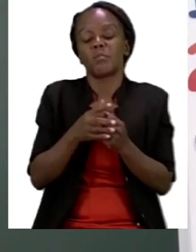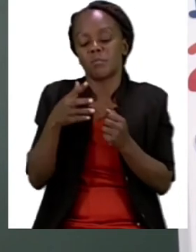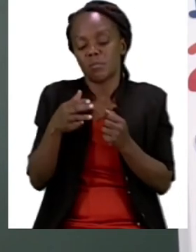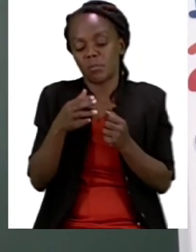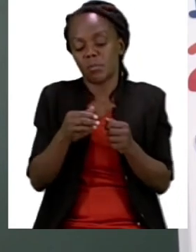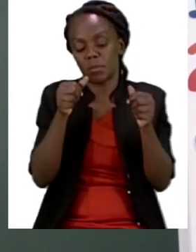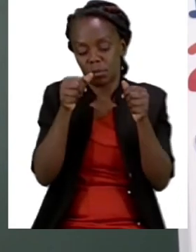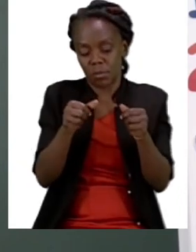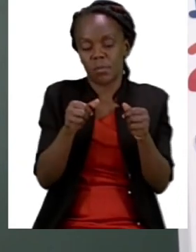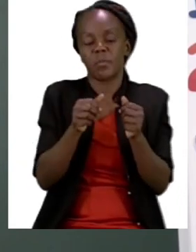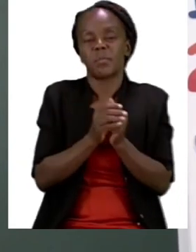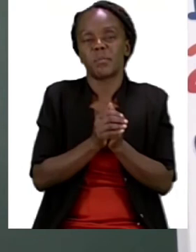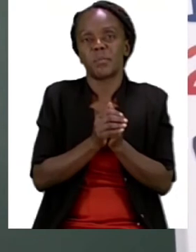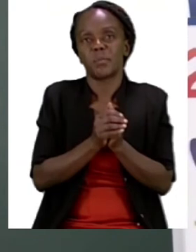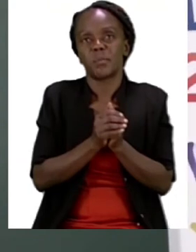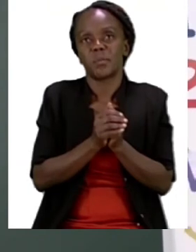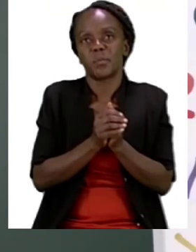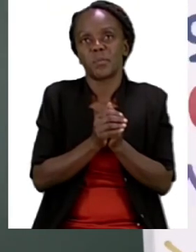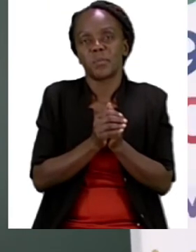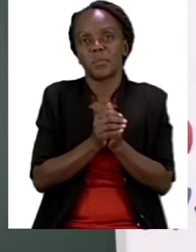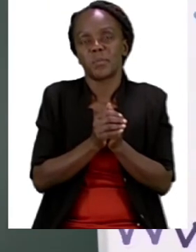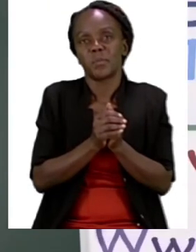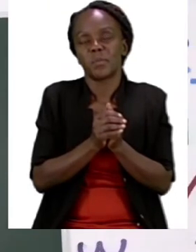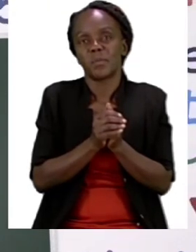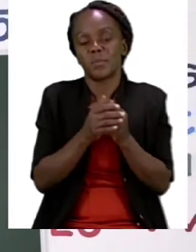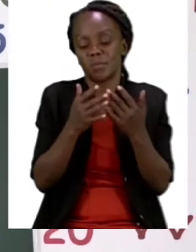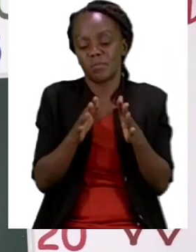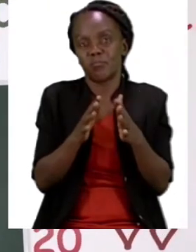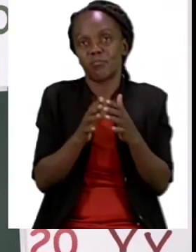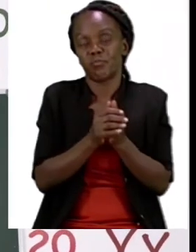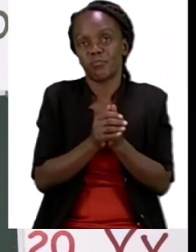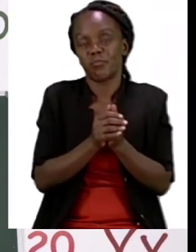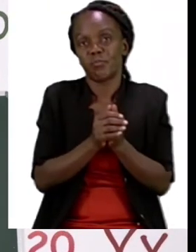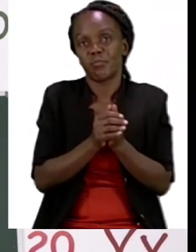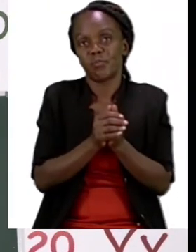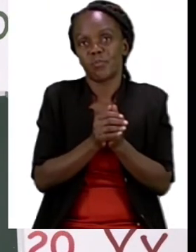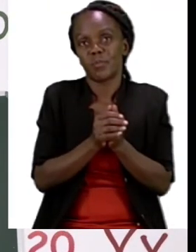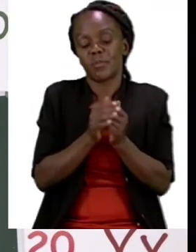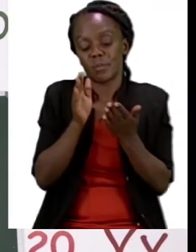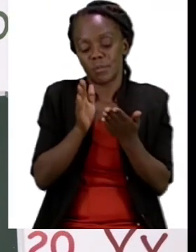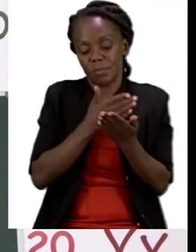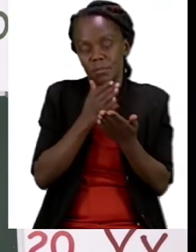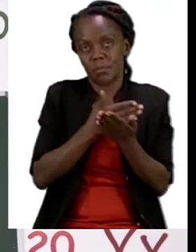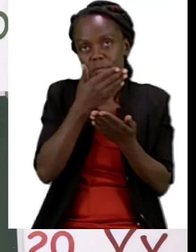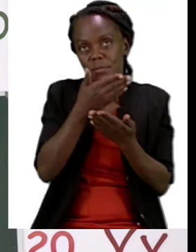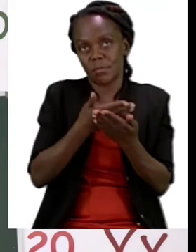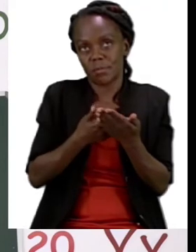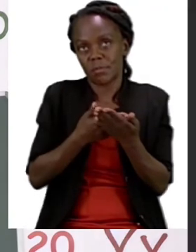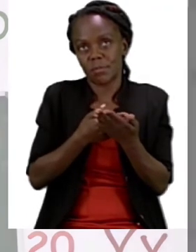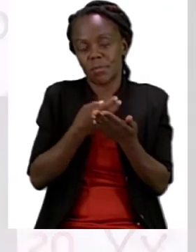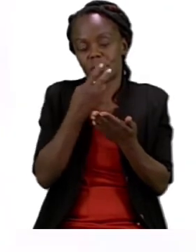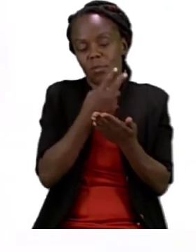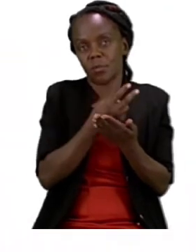well. Now that we are done with that, I want you to please turn now to page